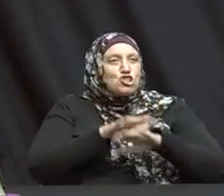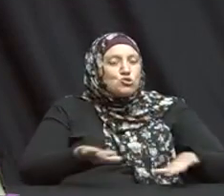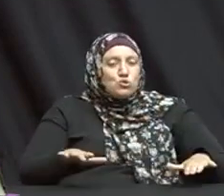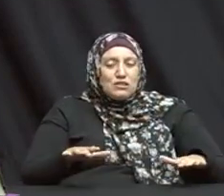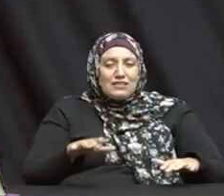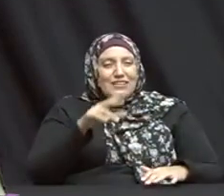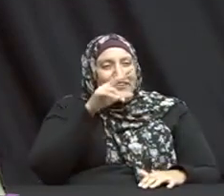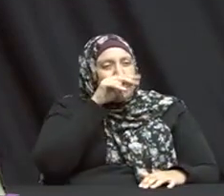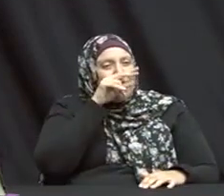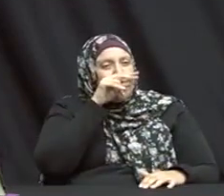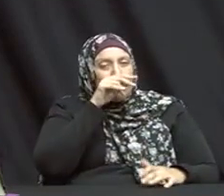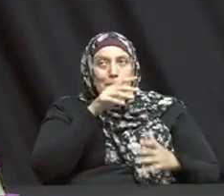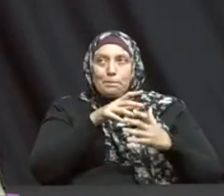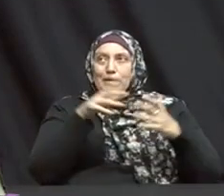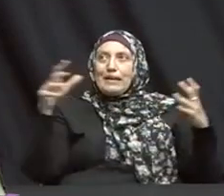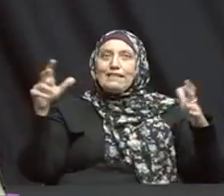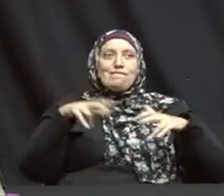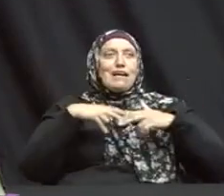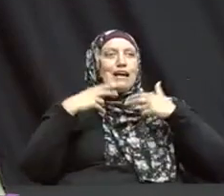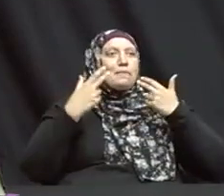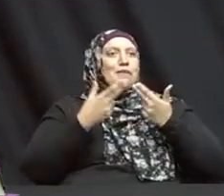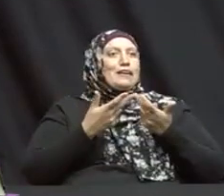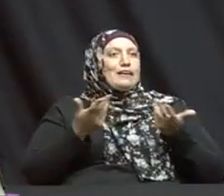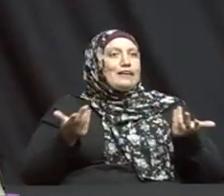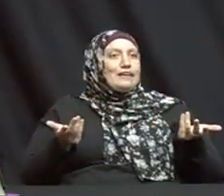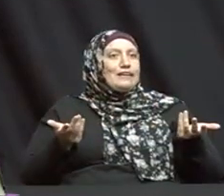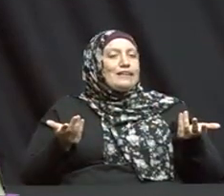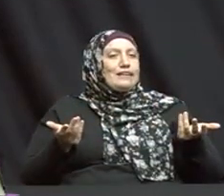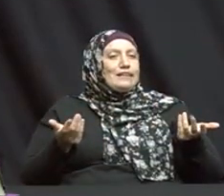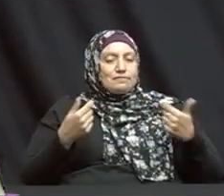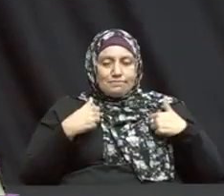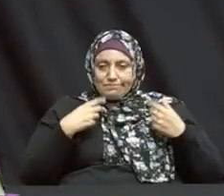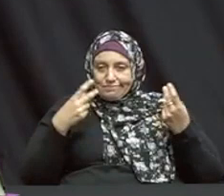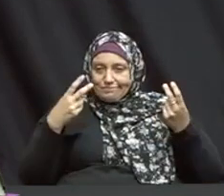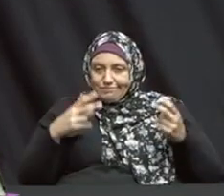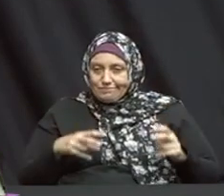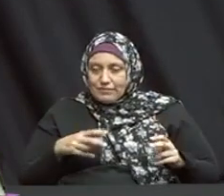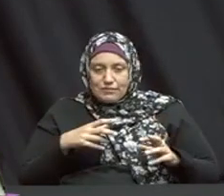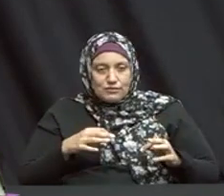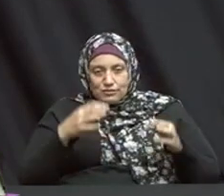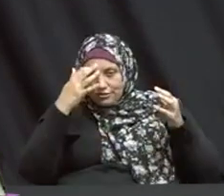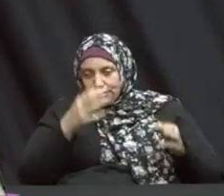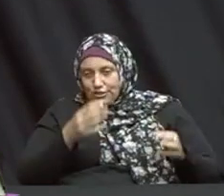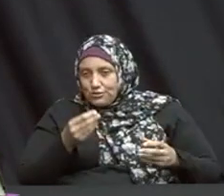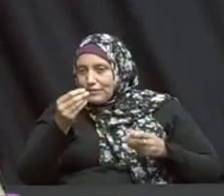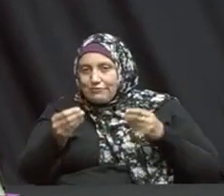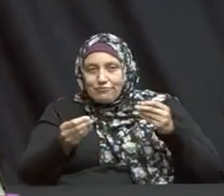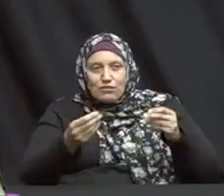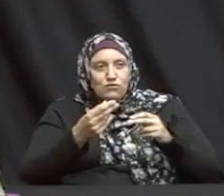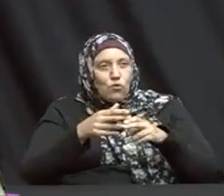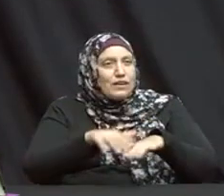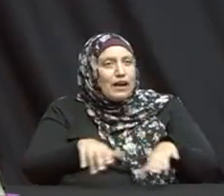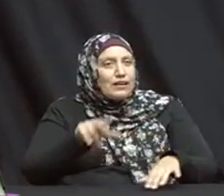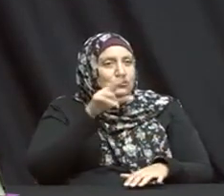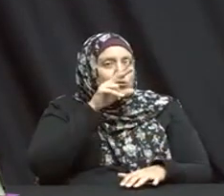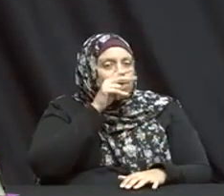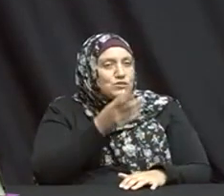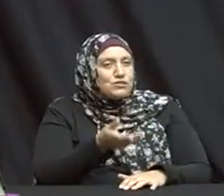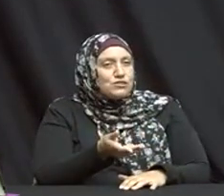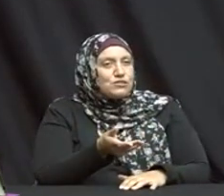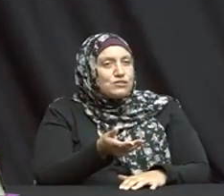and the deceased person did not decide while he was alive to give anything to the minor heir, nor